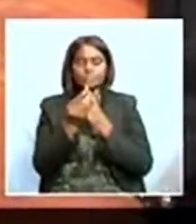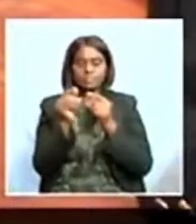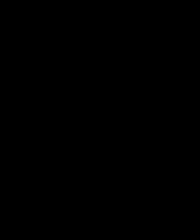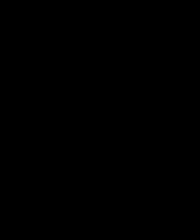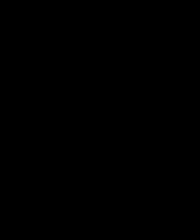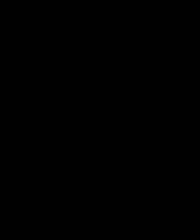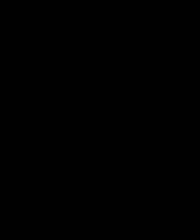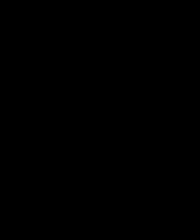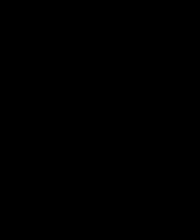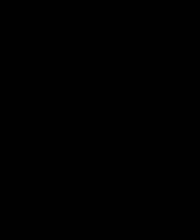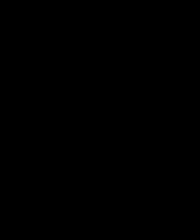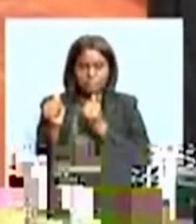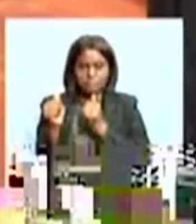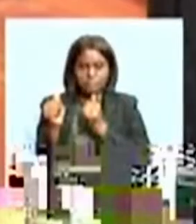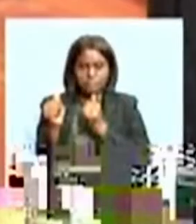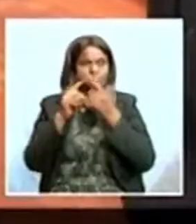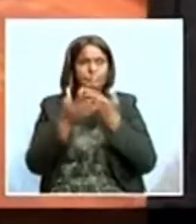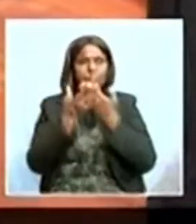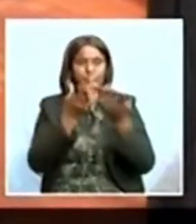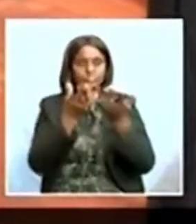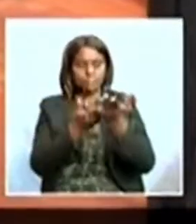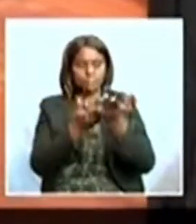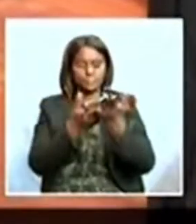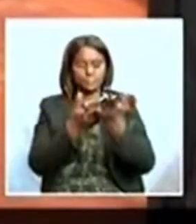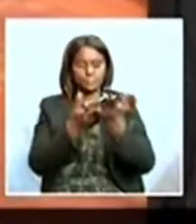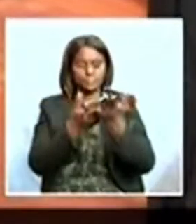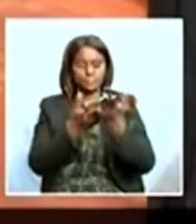Action taken, management to submit that it has